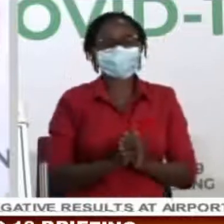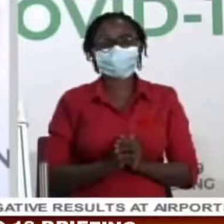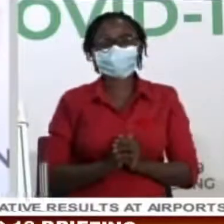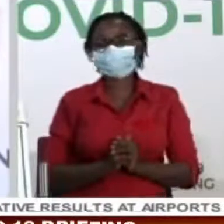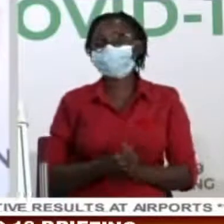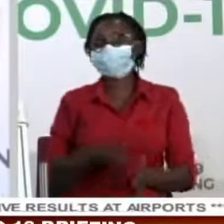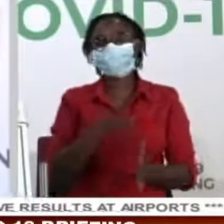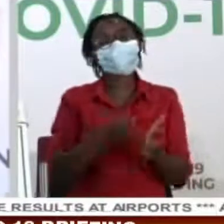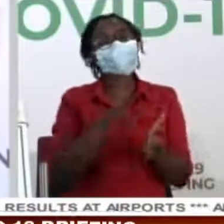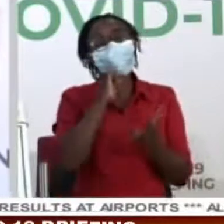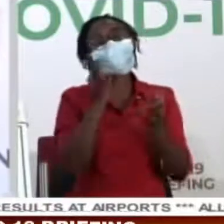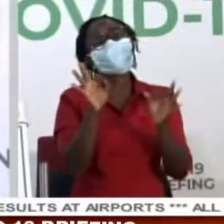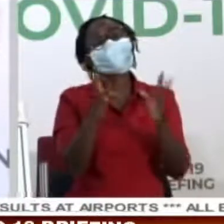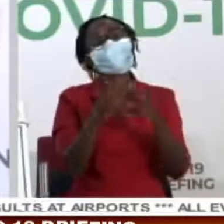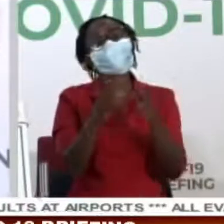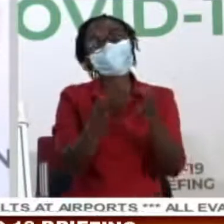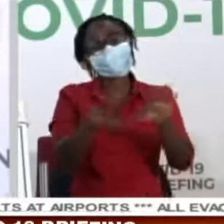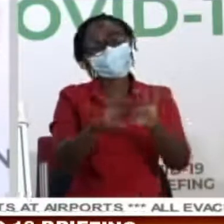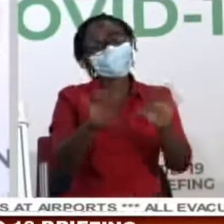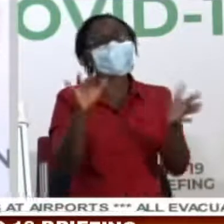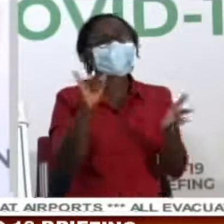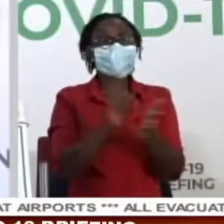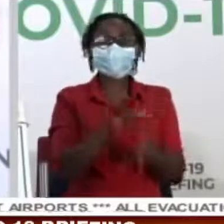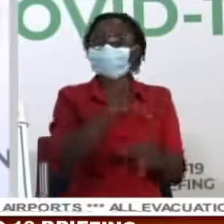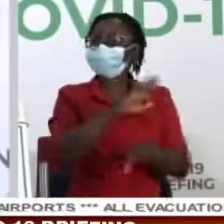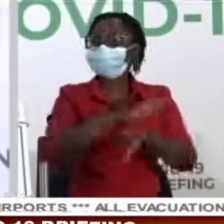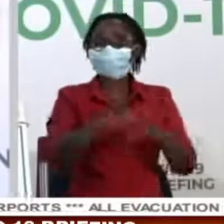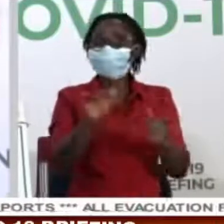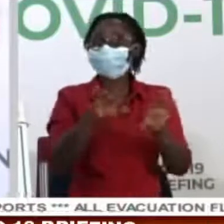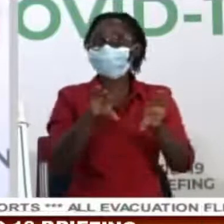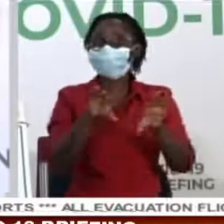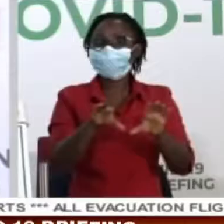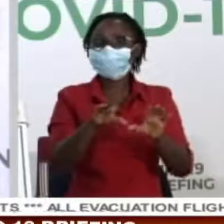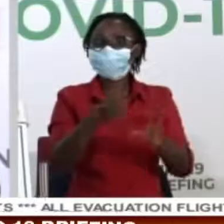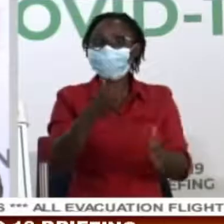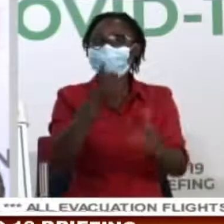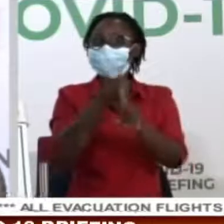It is very important that we do not self-medicate.